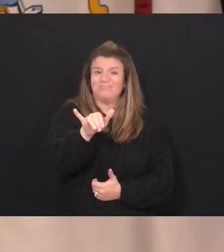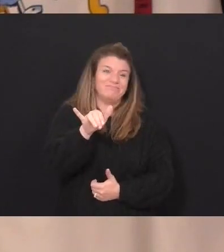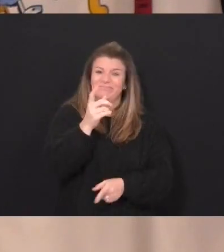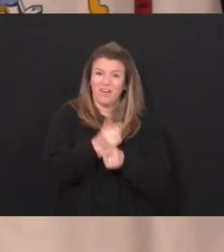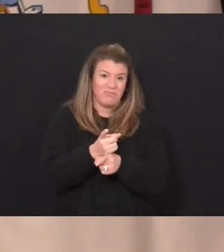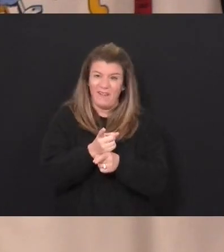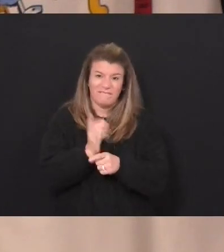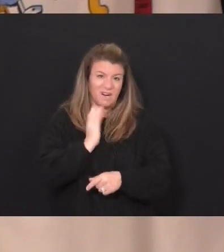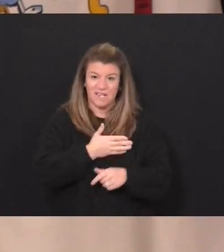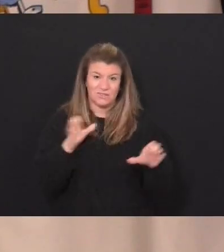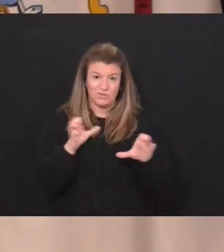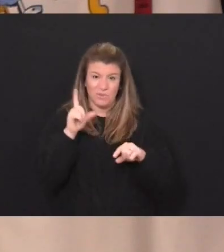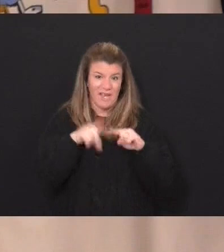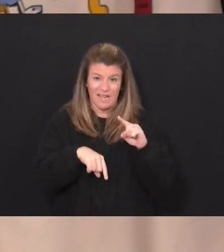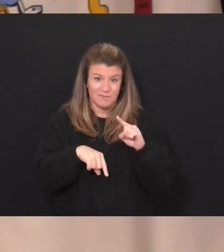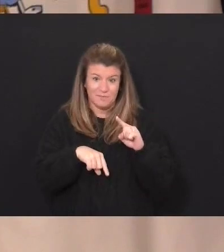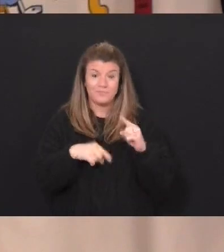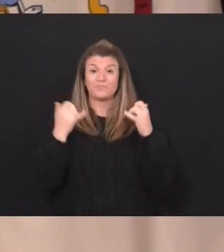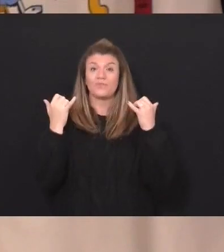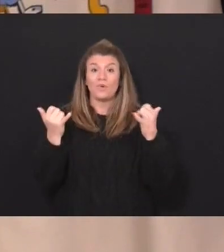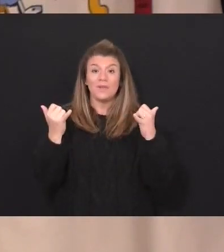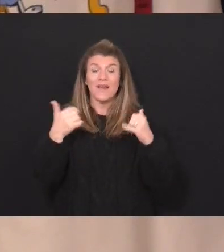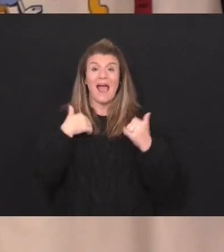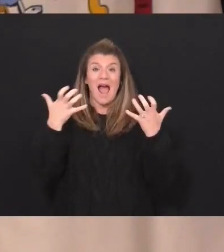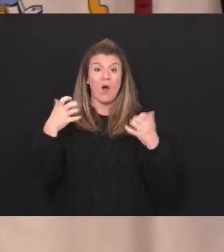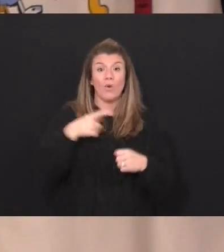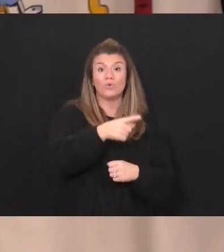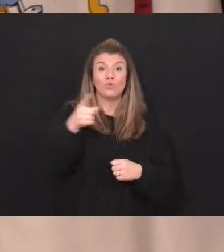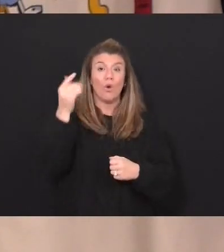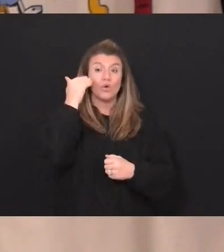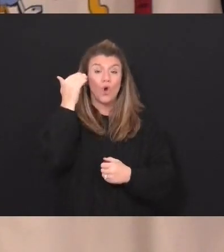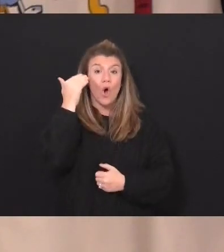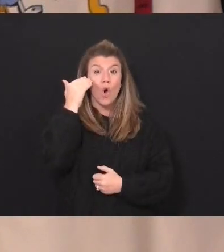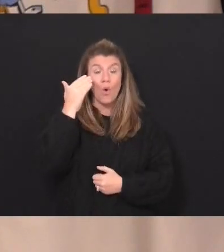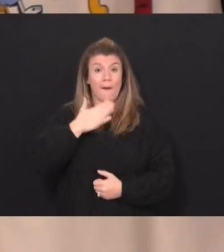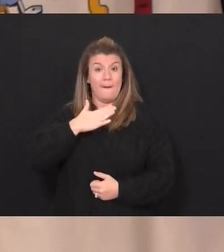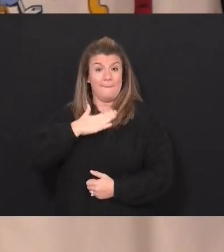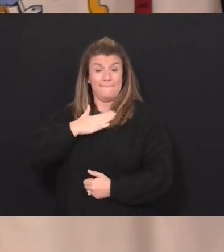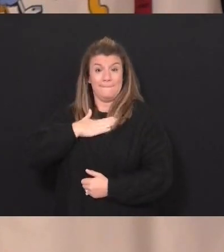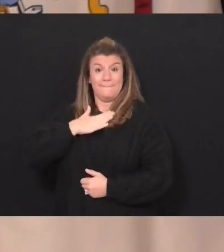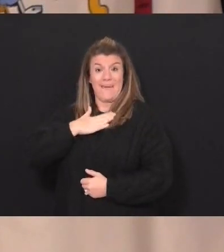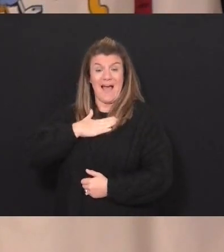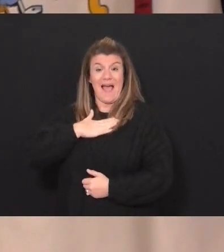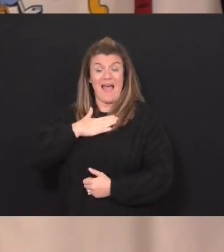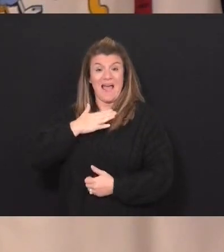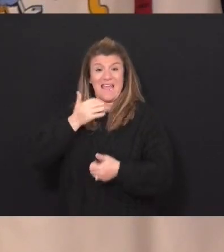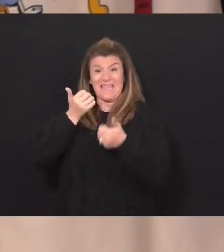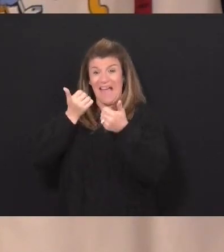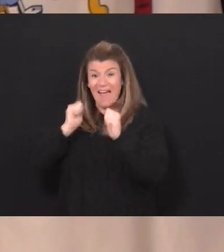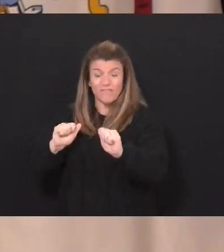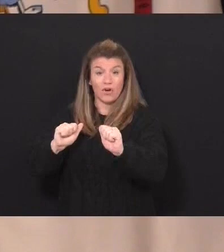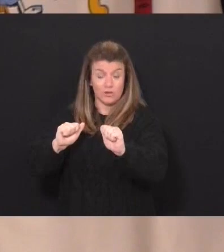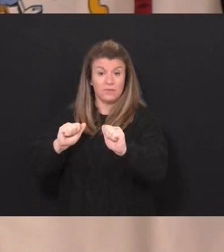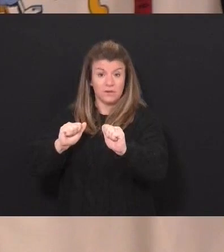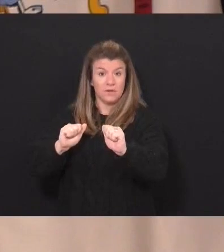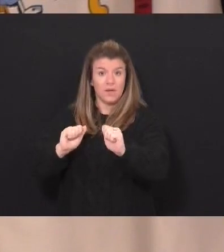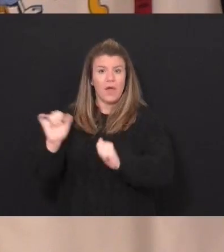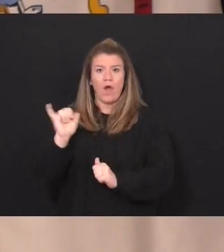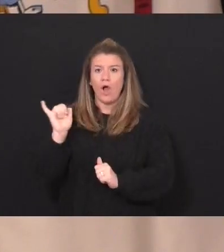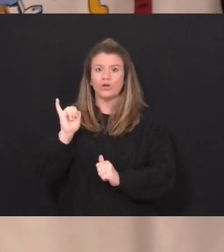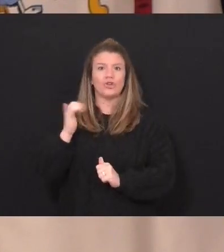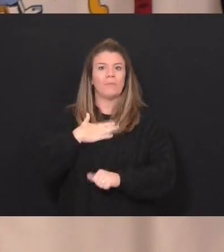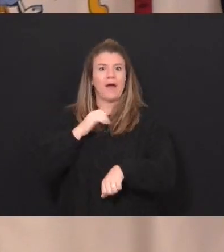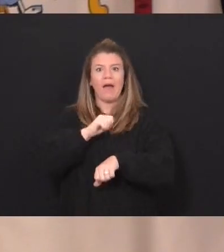do. So today, I want everyone to know that my underlying effort, as well as my